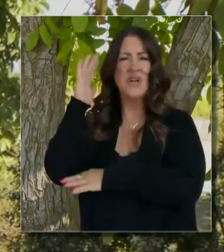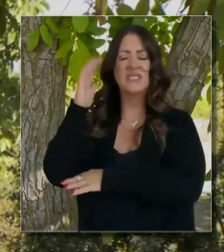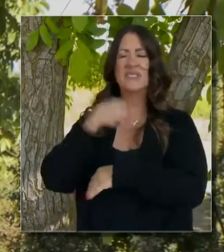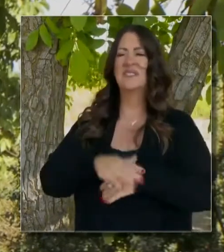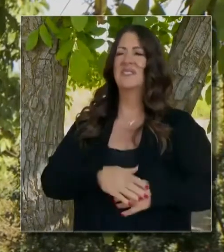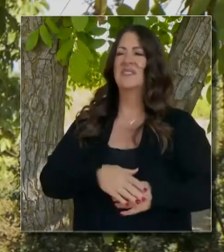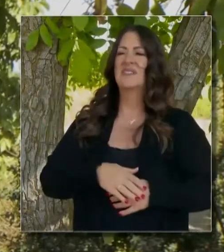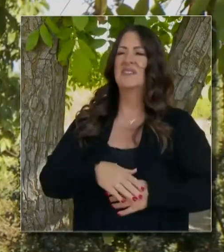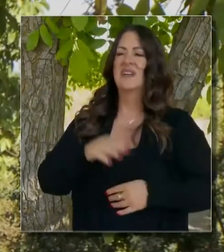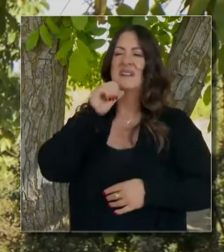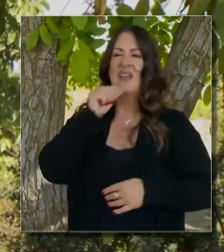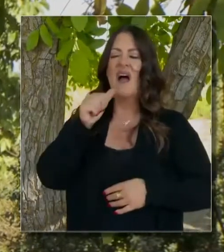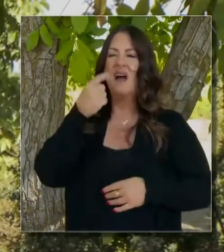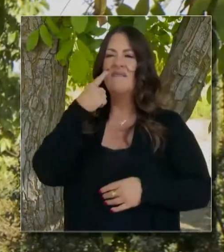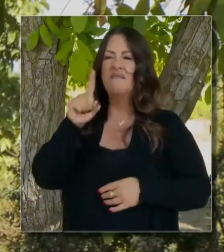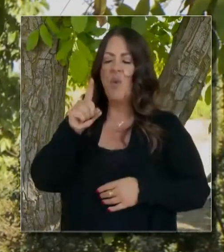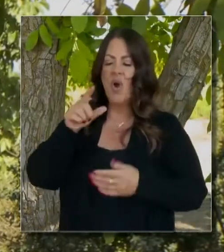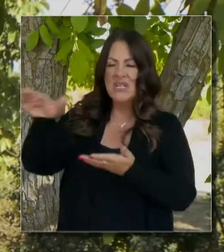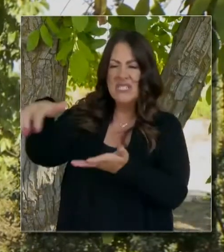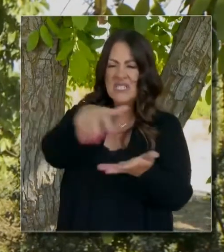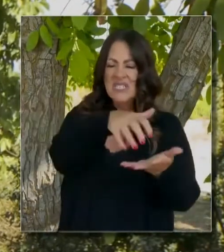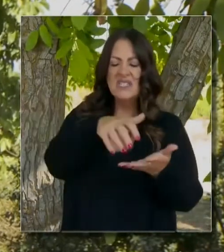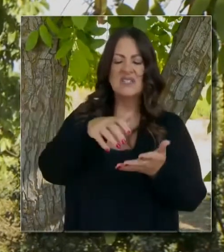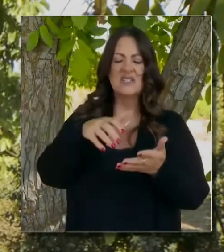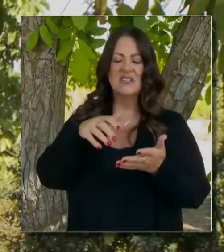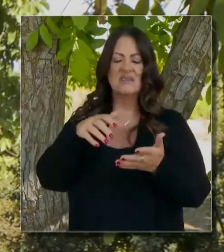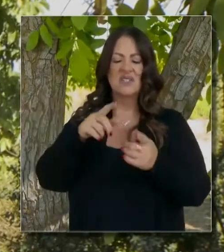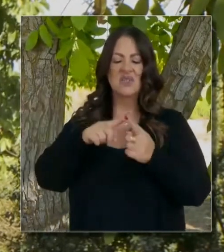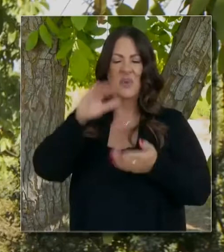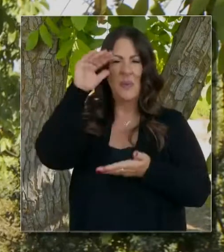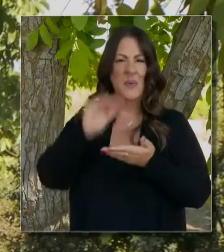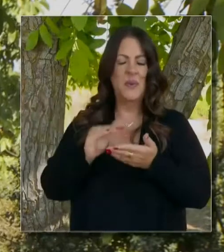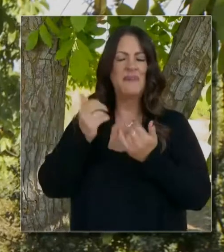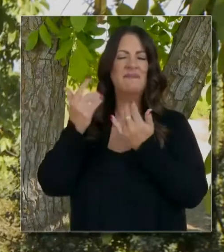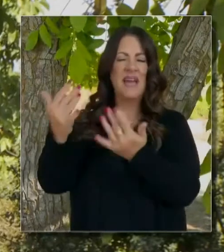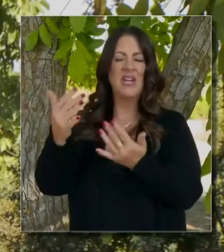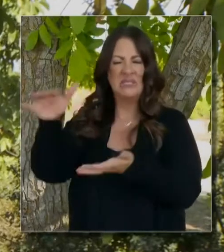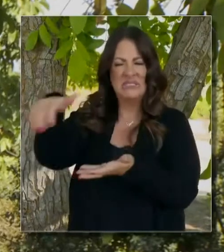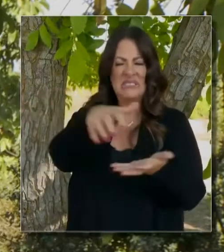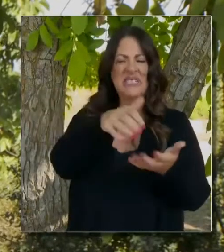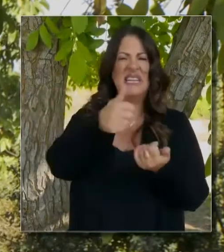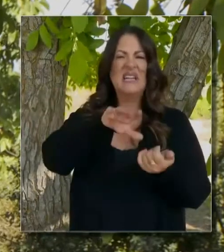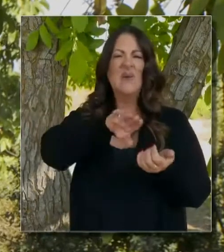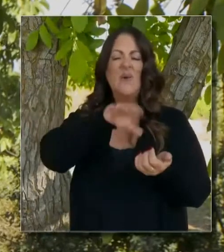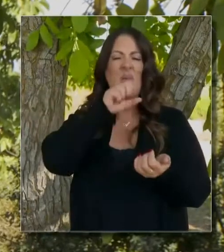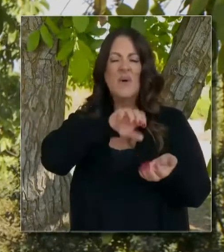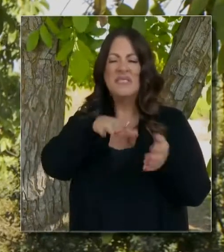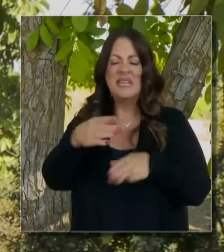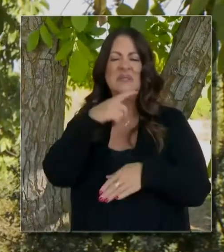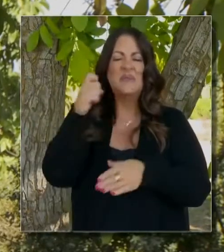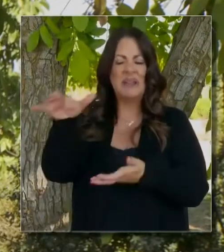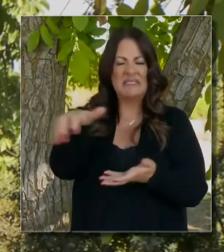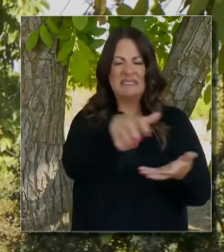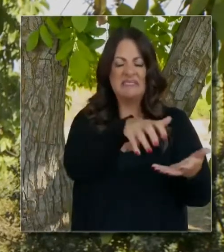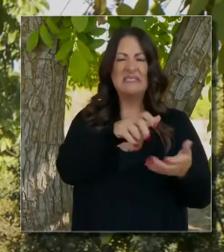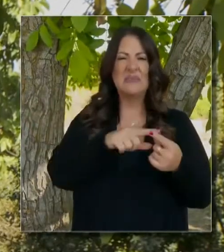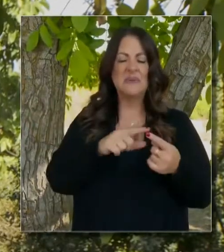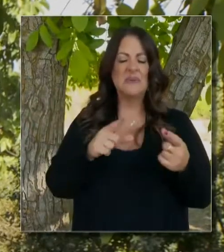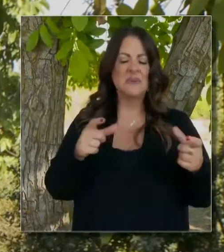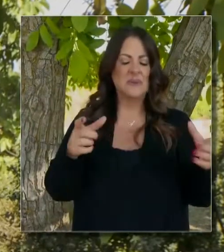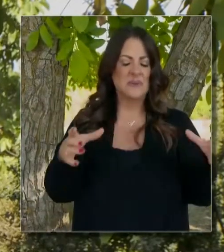just prescribed burns. It is about making our forests more resilient, making California more resilient